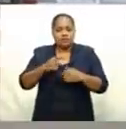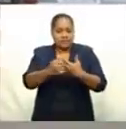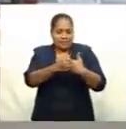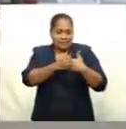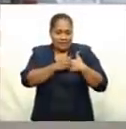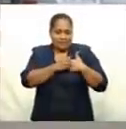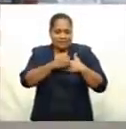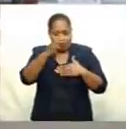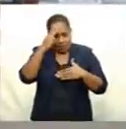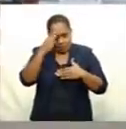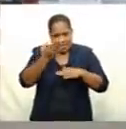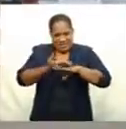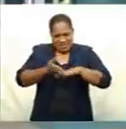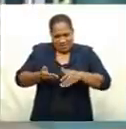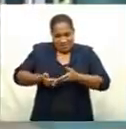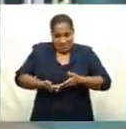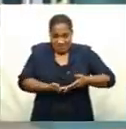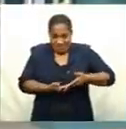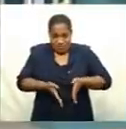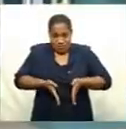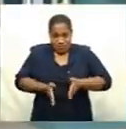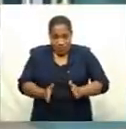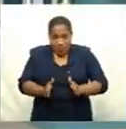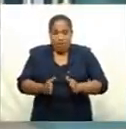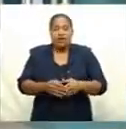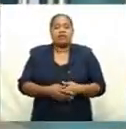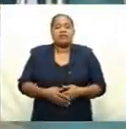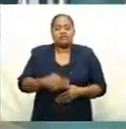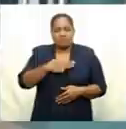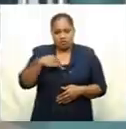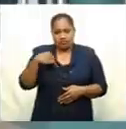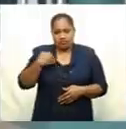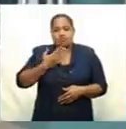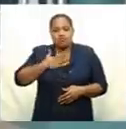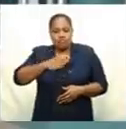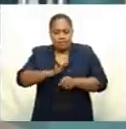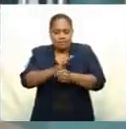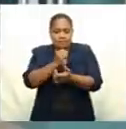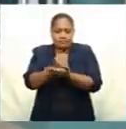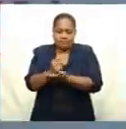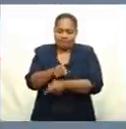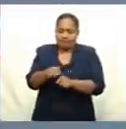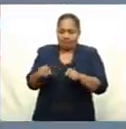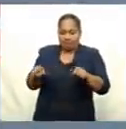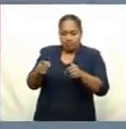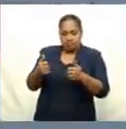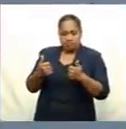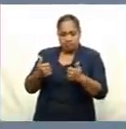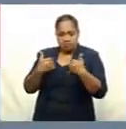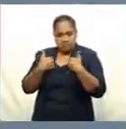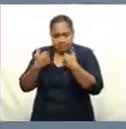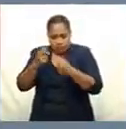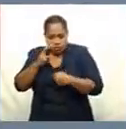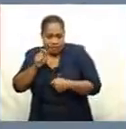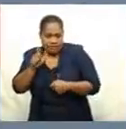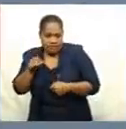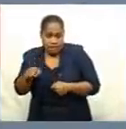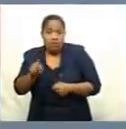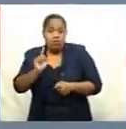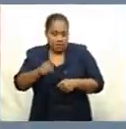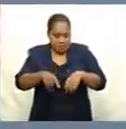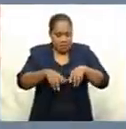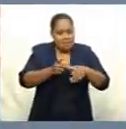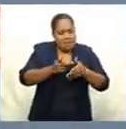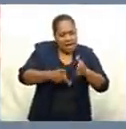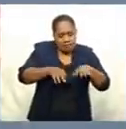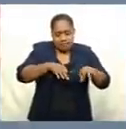their newborns. He says the ministry also wants to ensure they are well cared for. Dr. Wangainambete adds this is part of their strategic plan for the